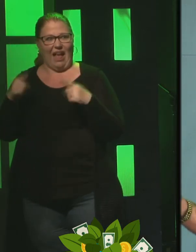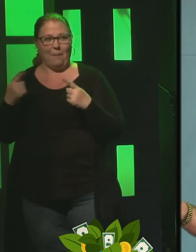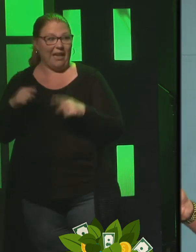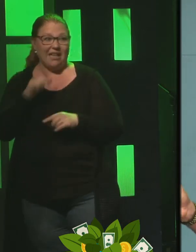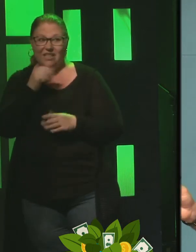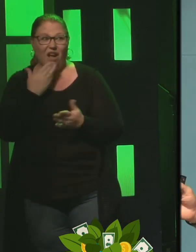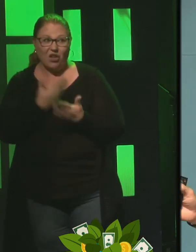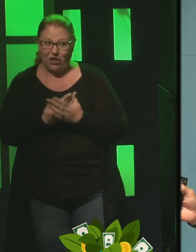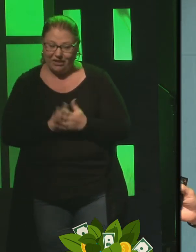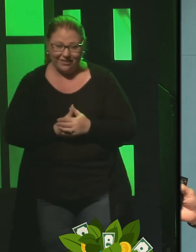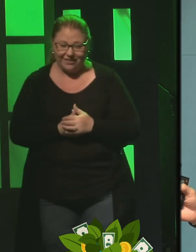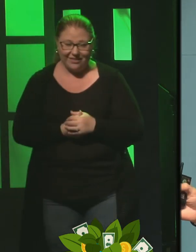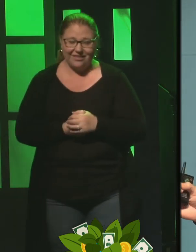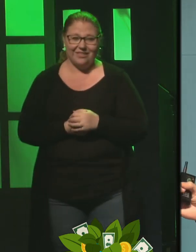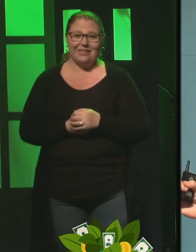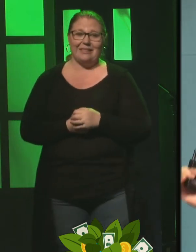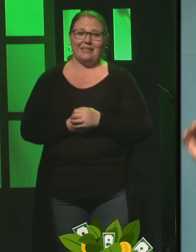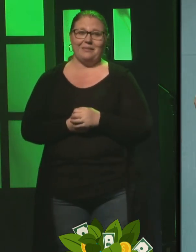good.